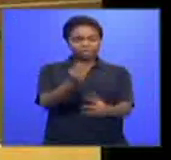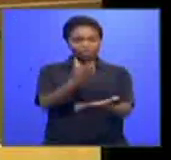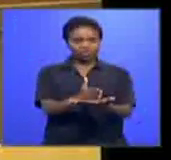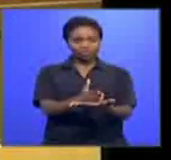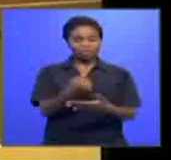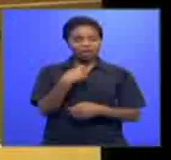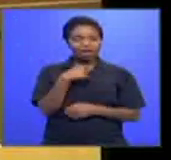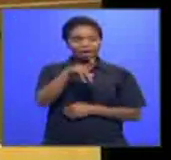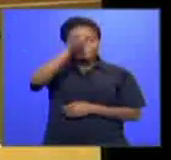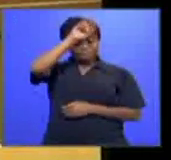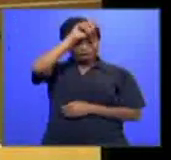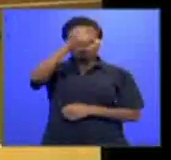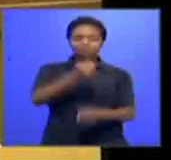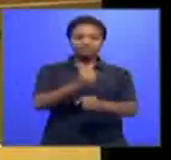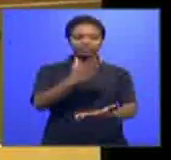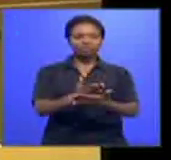mining sector.